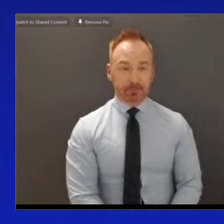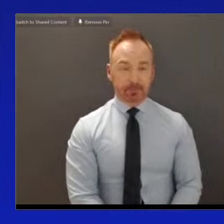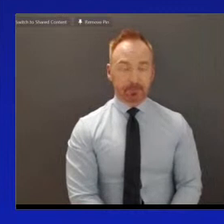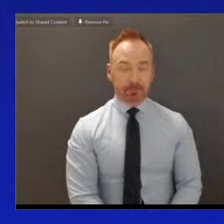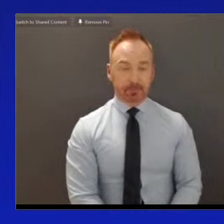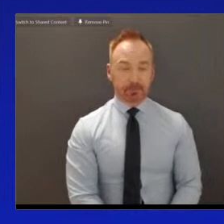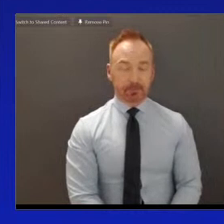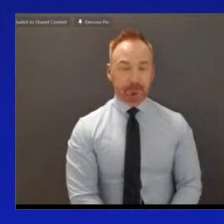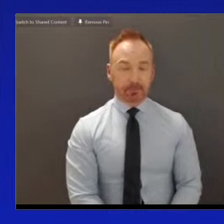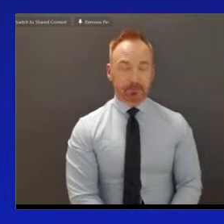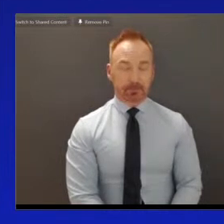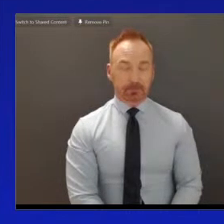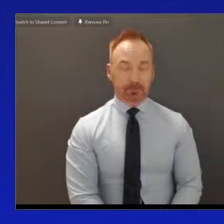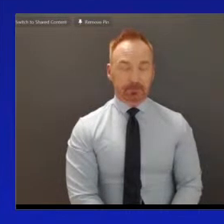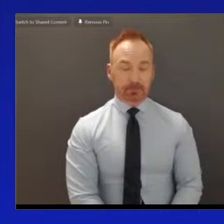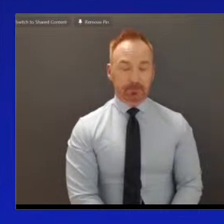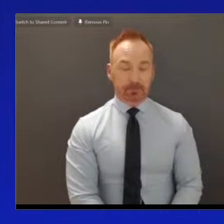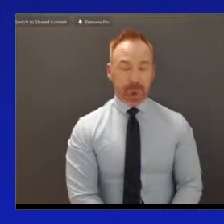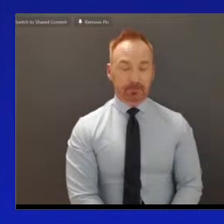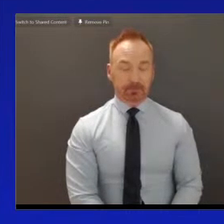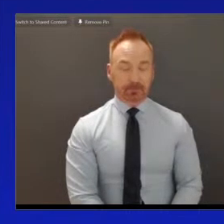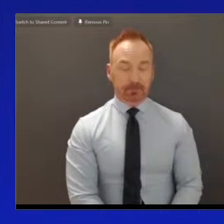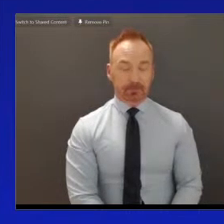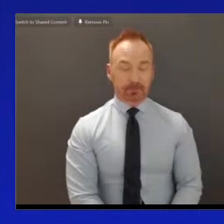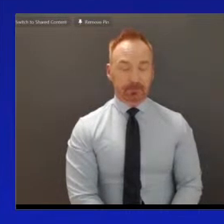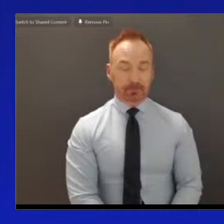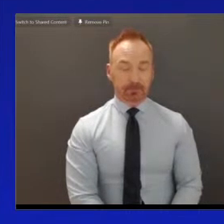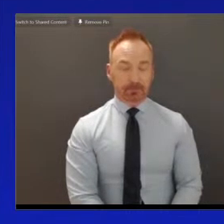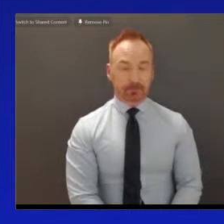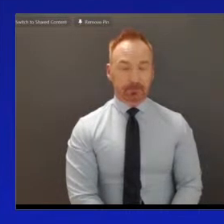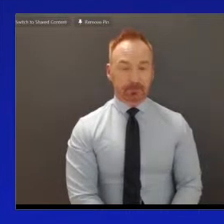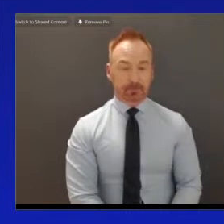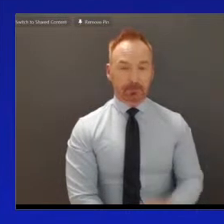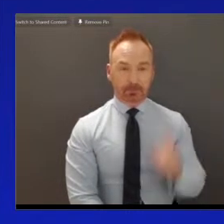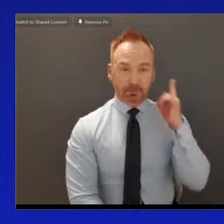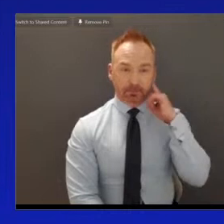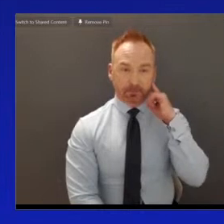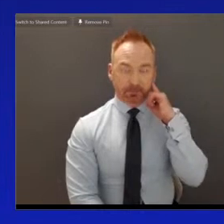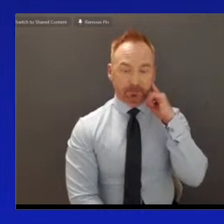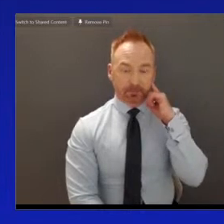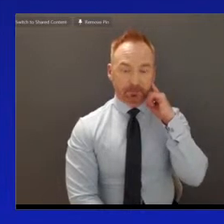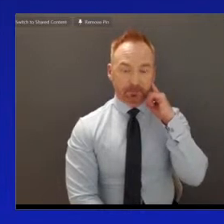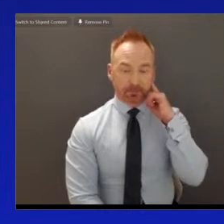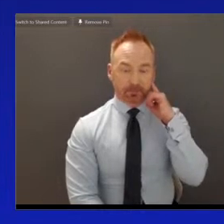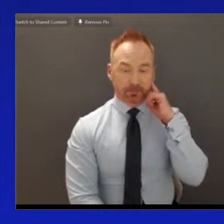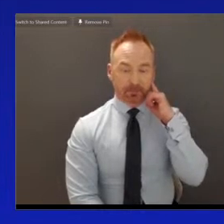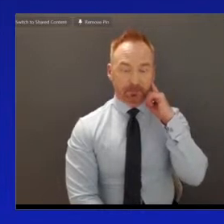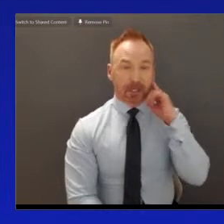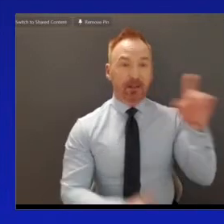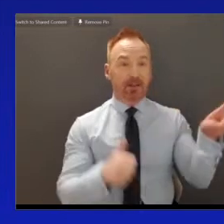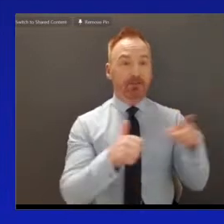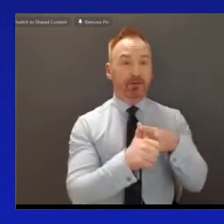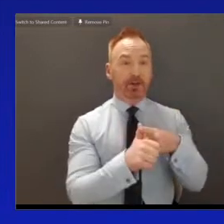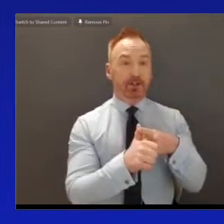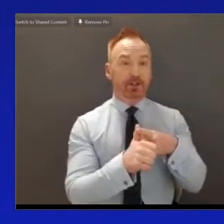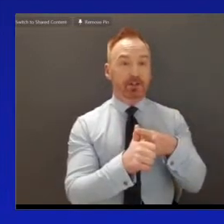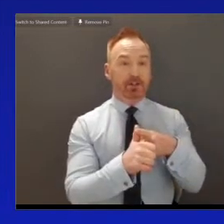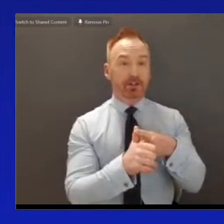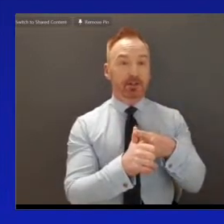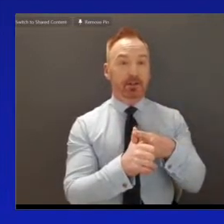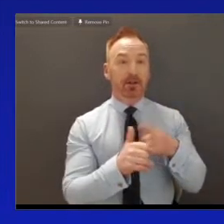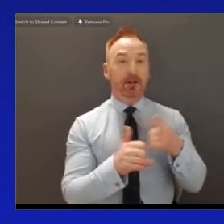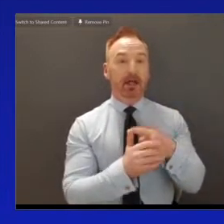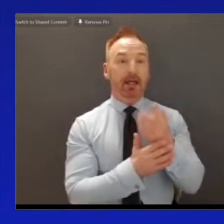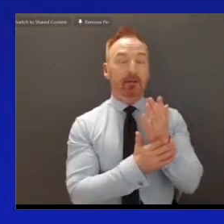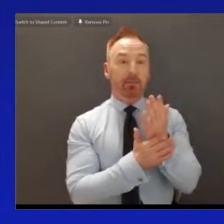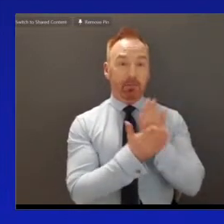plan, which continues to evolve based on vaccine supply dynamics. The first phase, which began December 15th, and